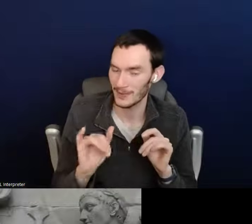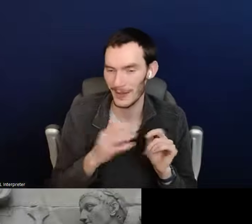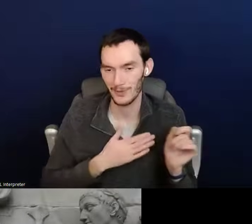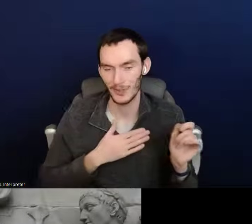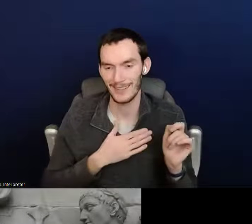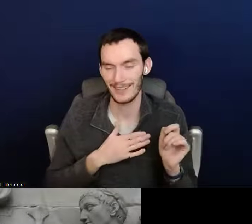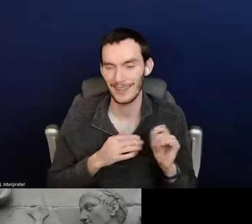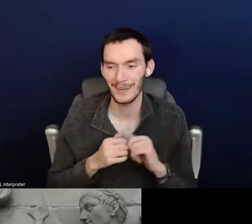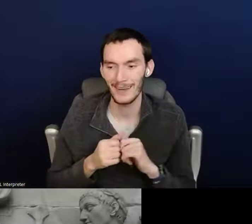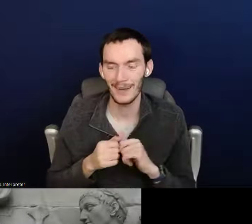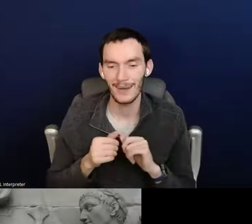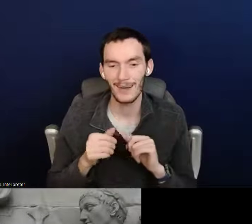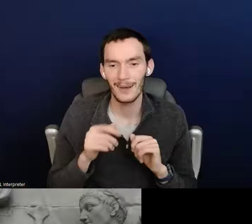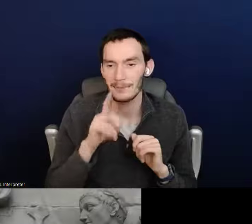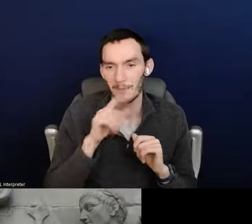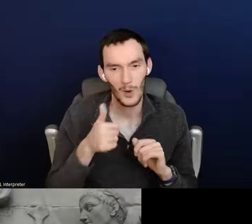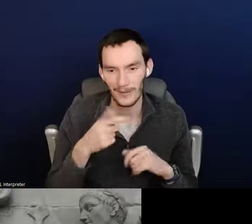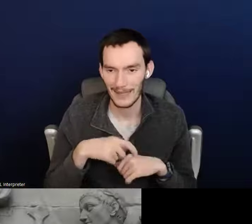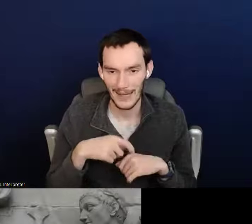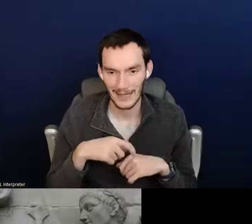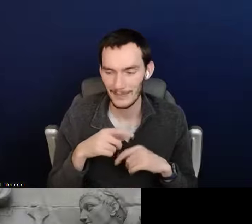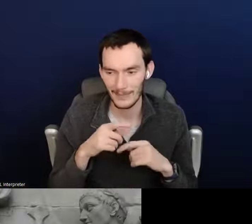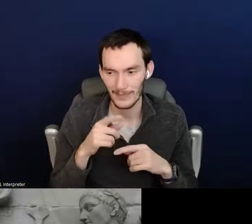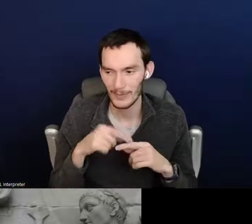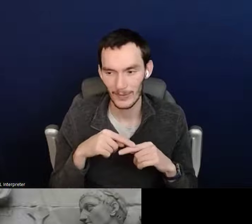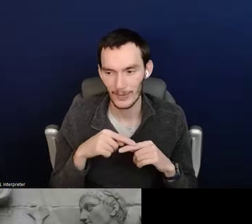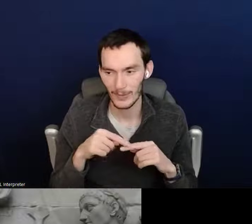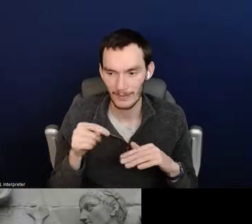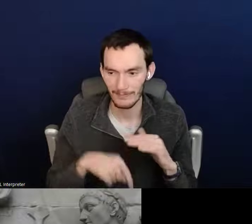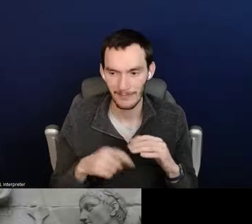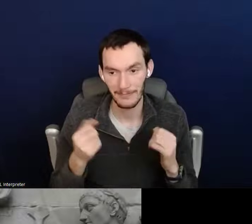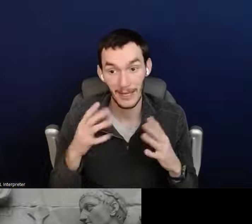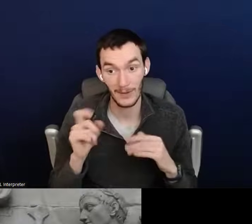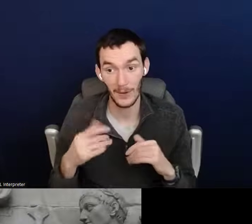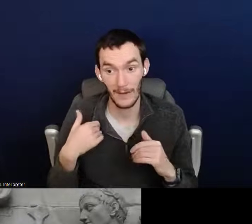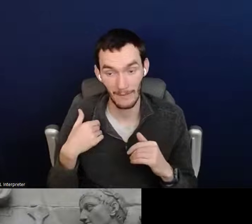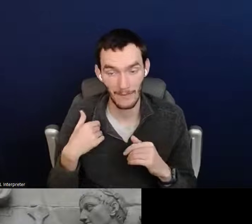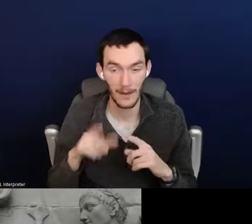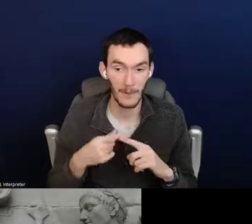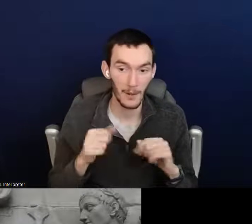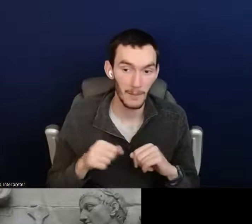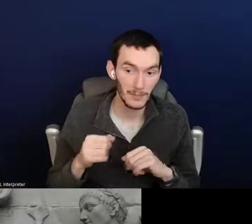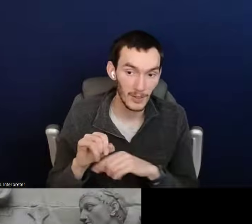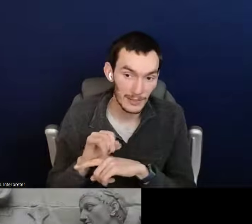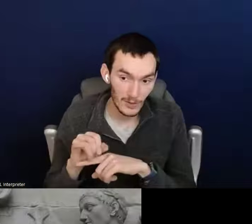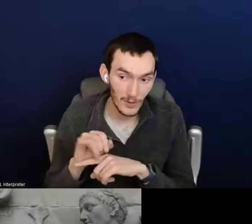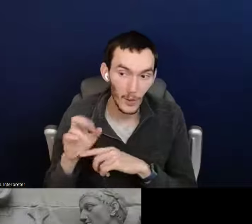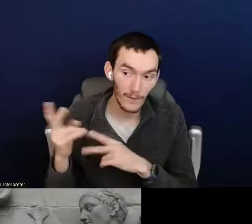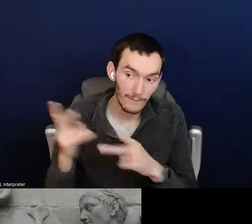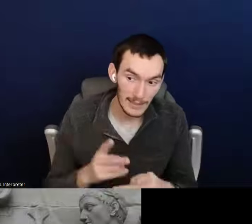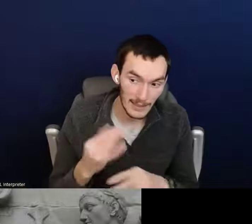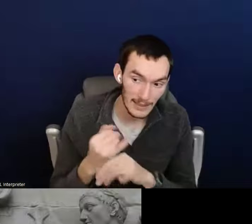appreciate. We don't have time to go into the many questions that were asked about possible internships or visiting the